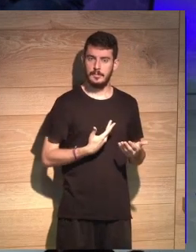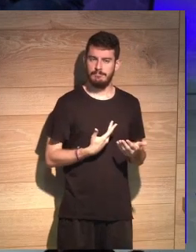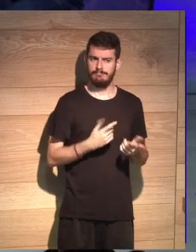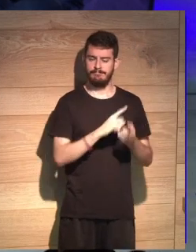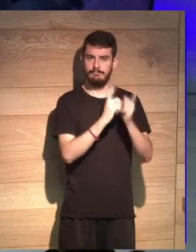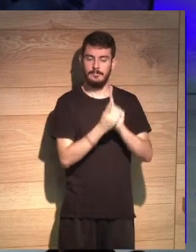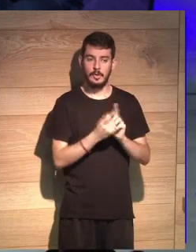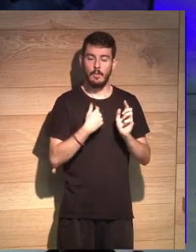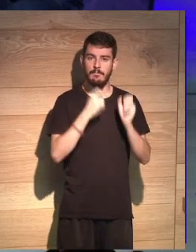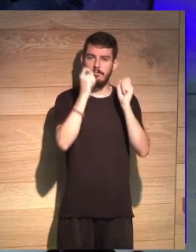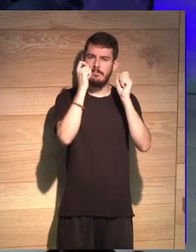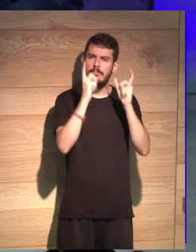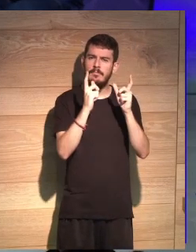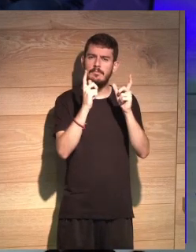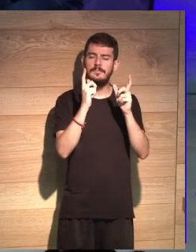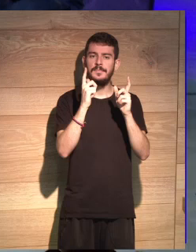being popular.